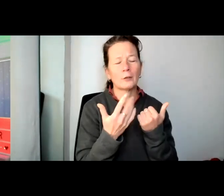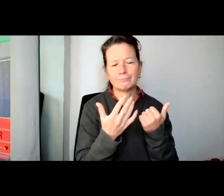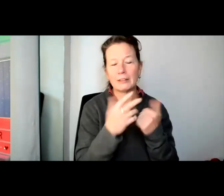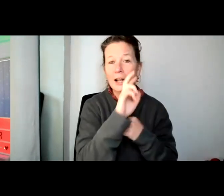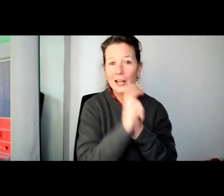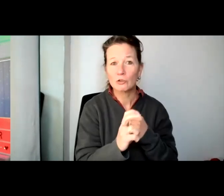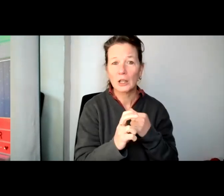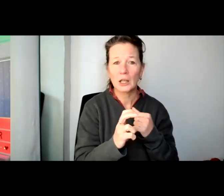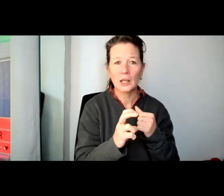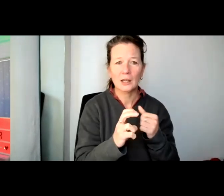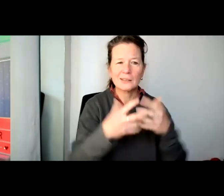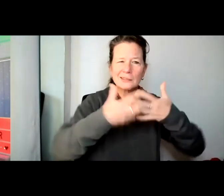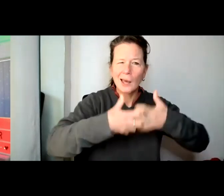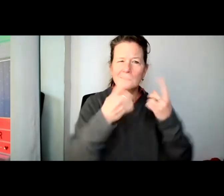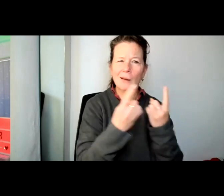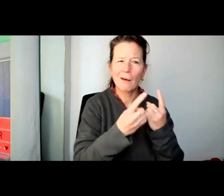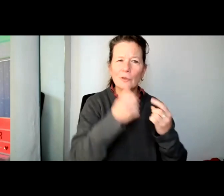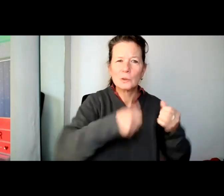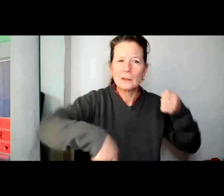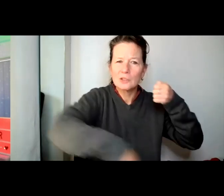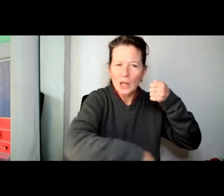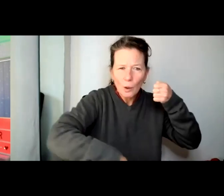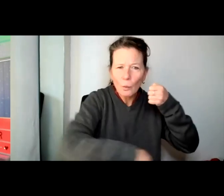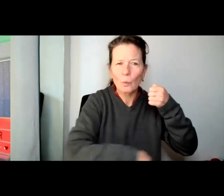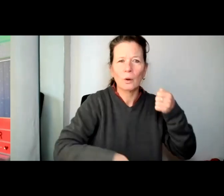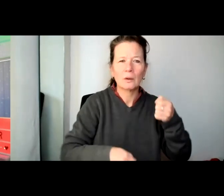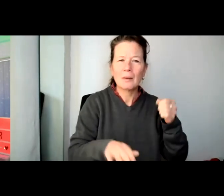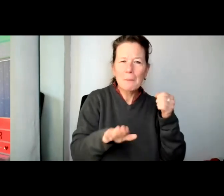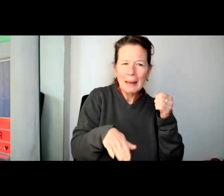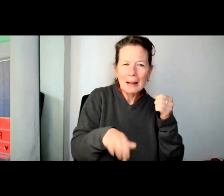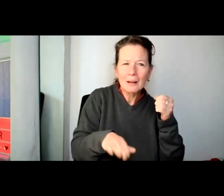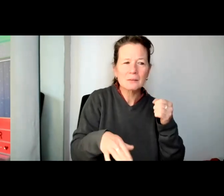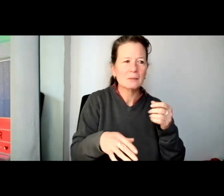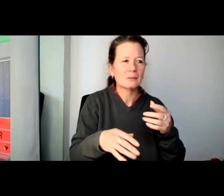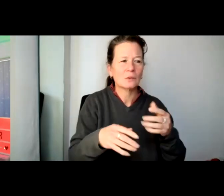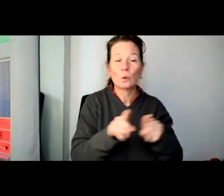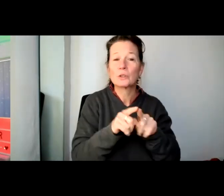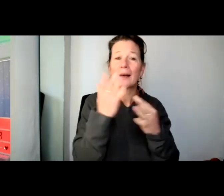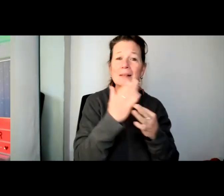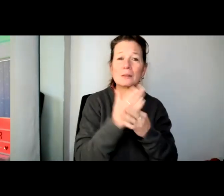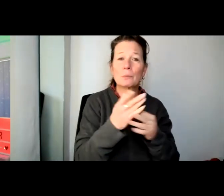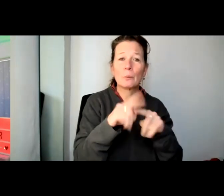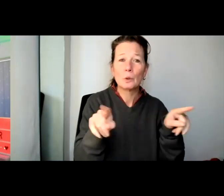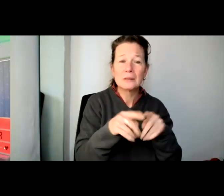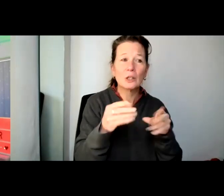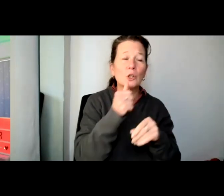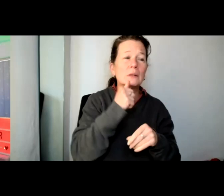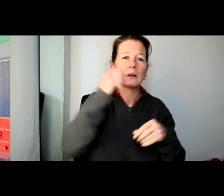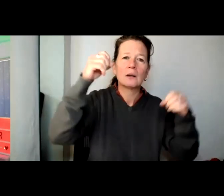electric tech stuff with the cello and pedals, and also accessible music technology with lights